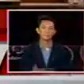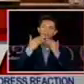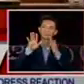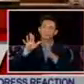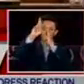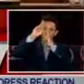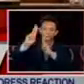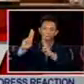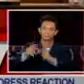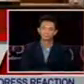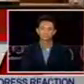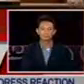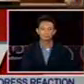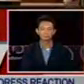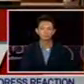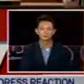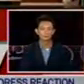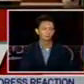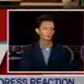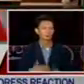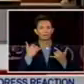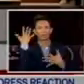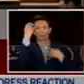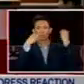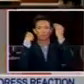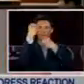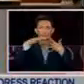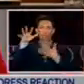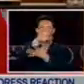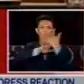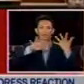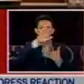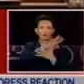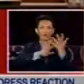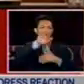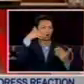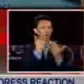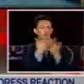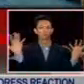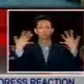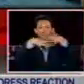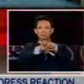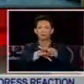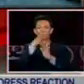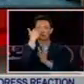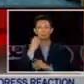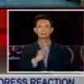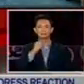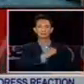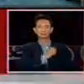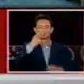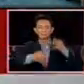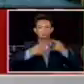Well, there's actually confusion and consternation all mixed together now at the Senate Impeachment